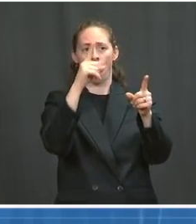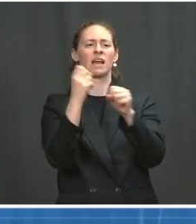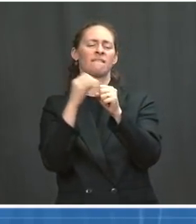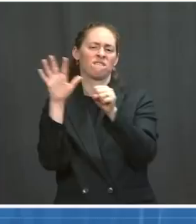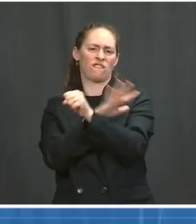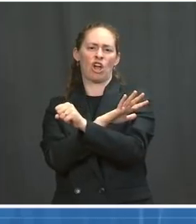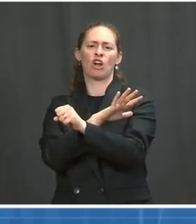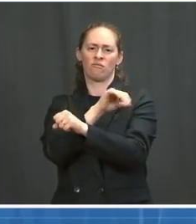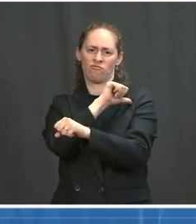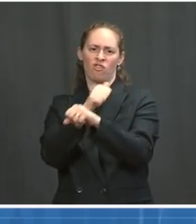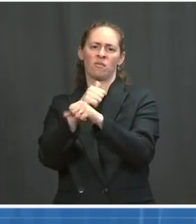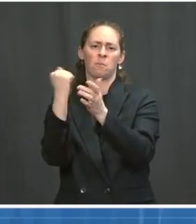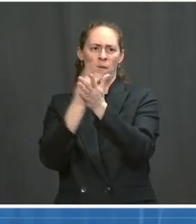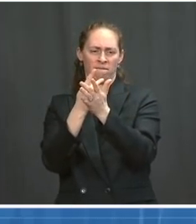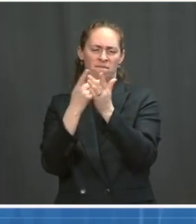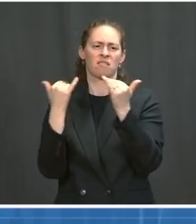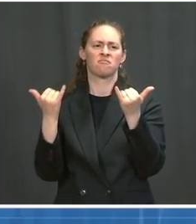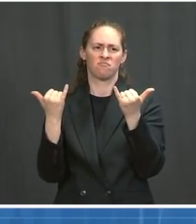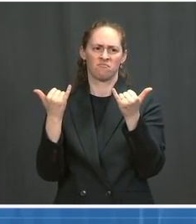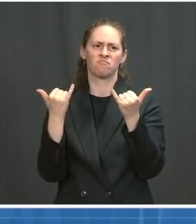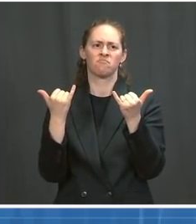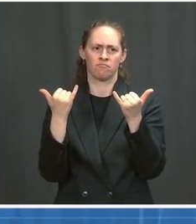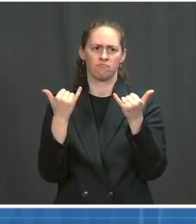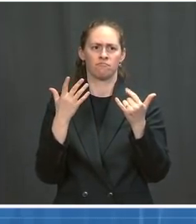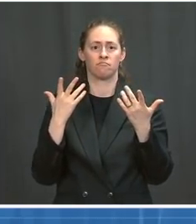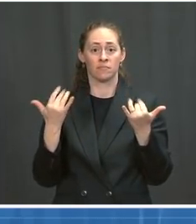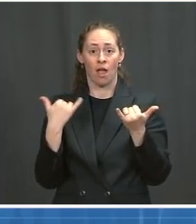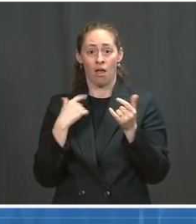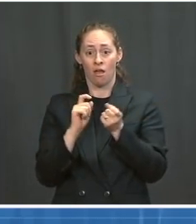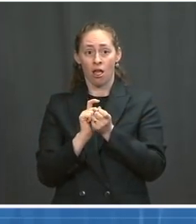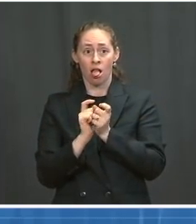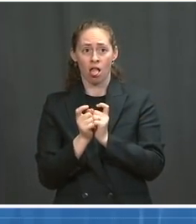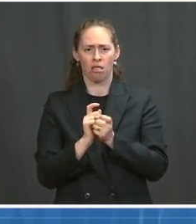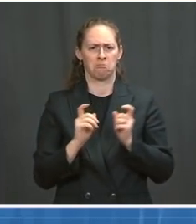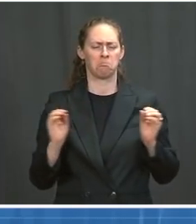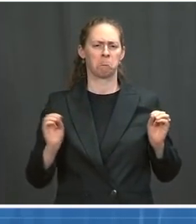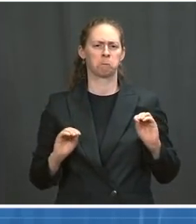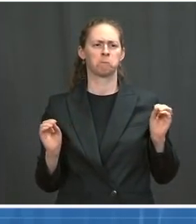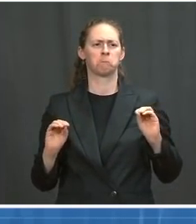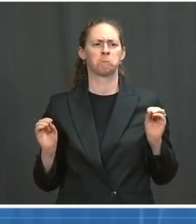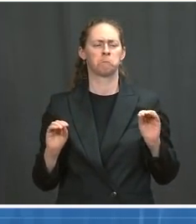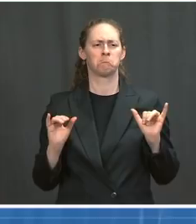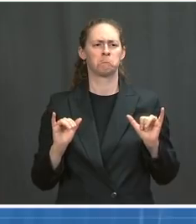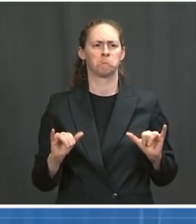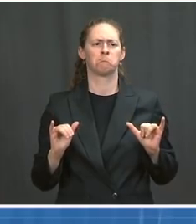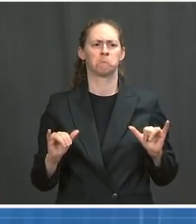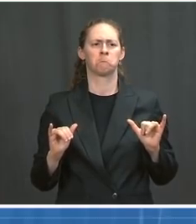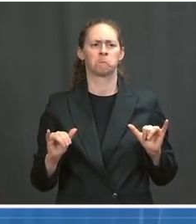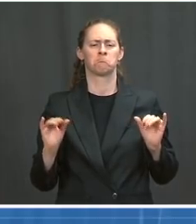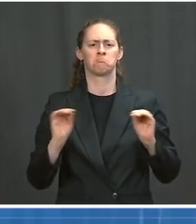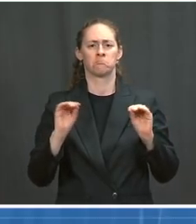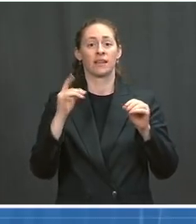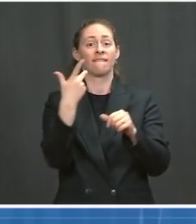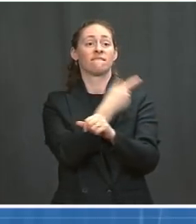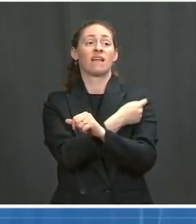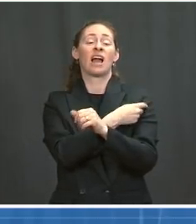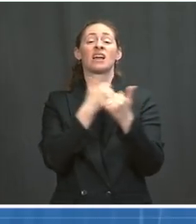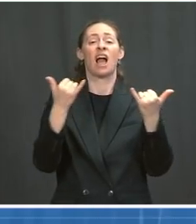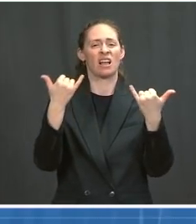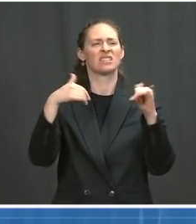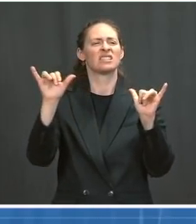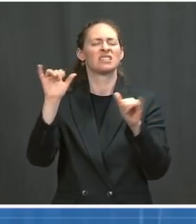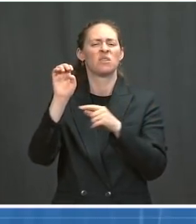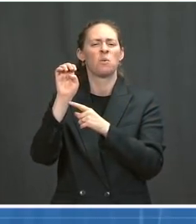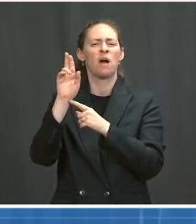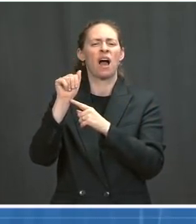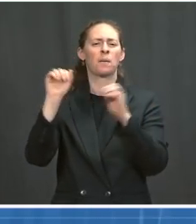now. The Pfizer vaccine is still authorized under emergency use authorization. So Pfizer has announced